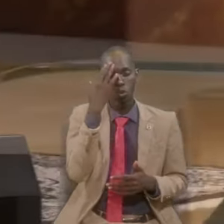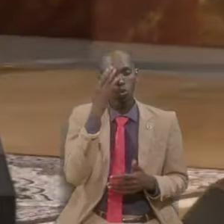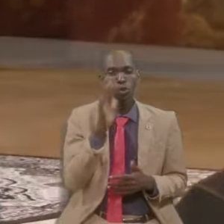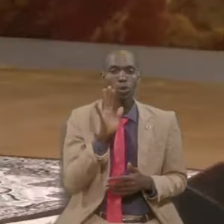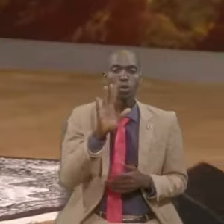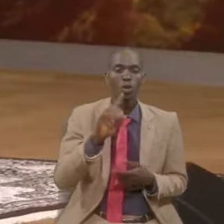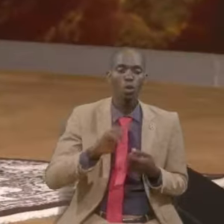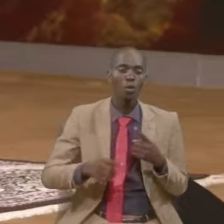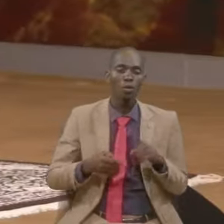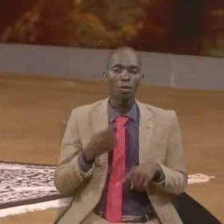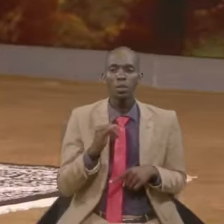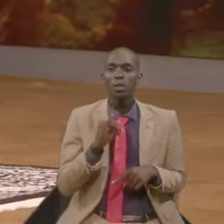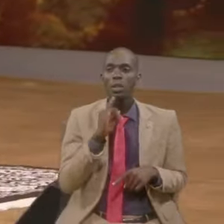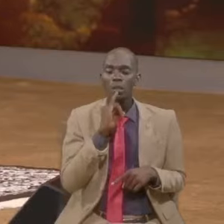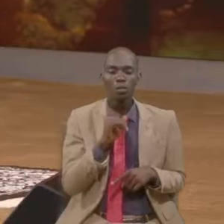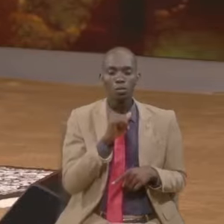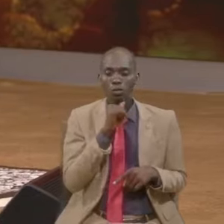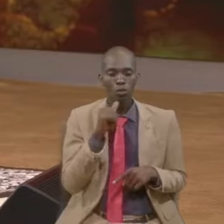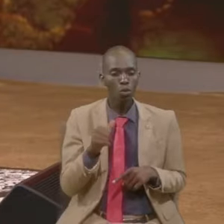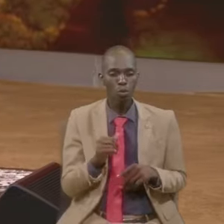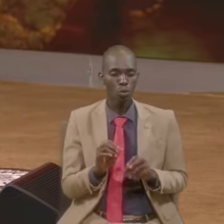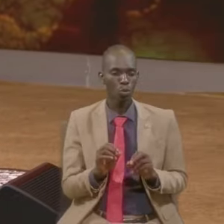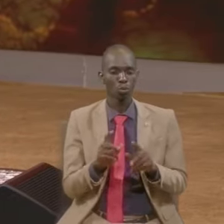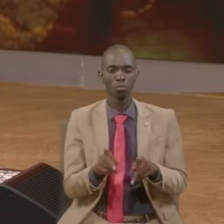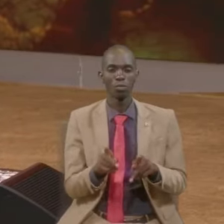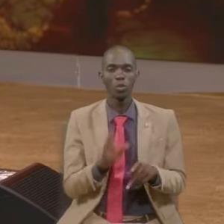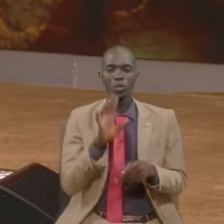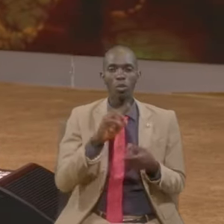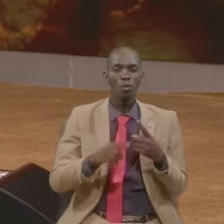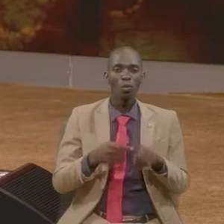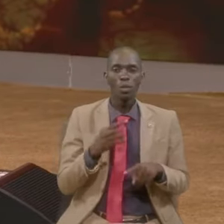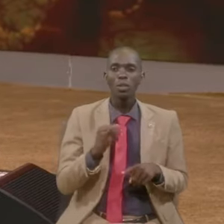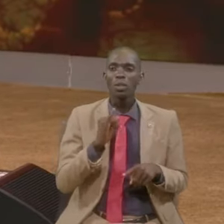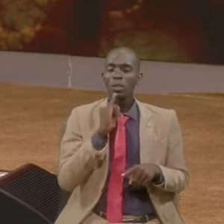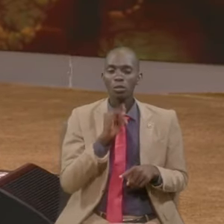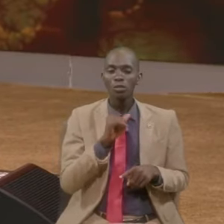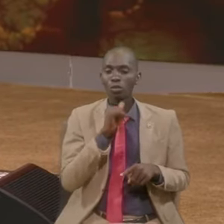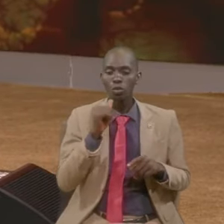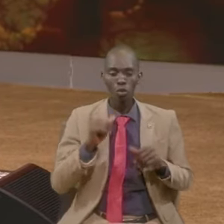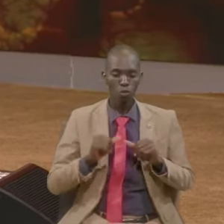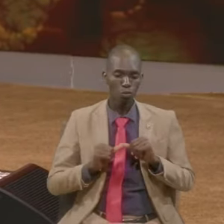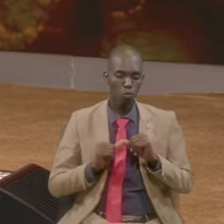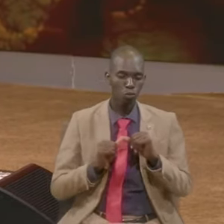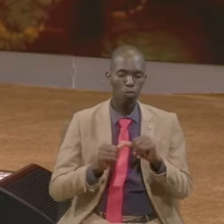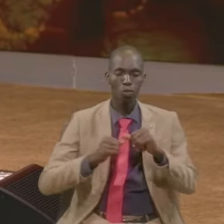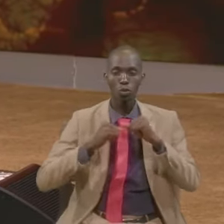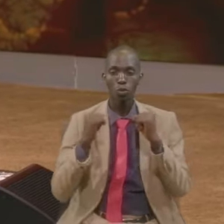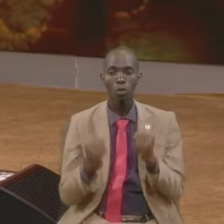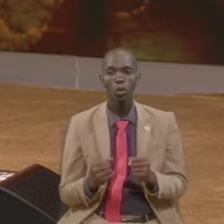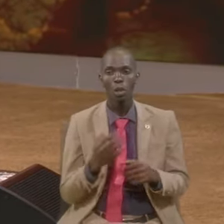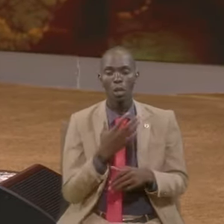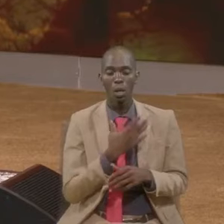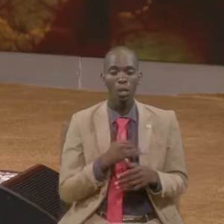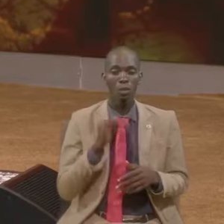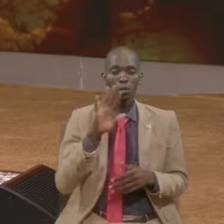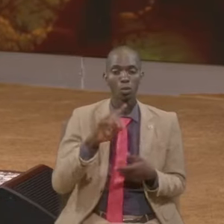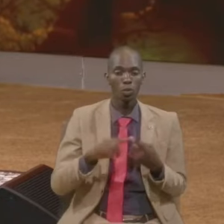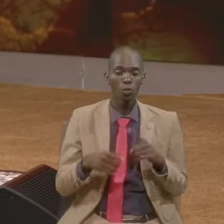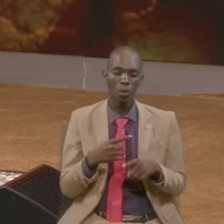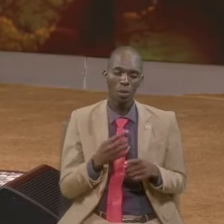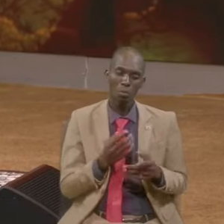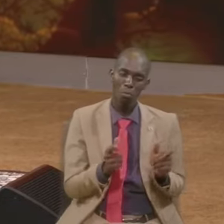is not stable. Your friend is not steadfast. And he confides in you,